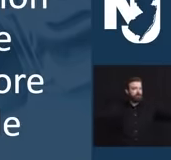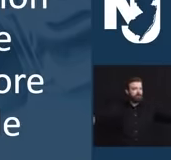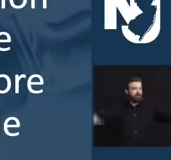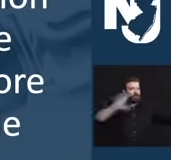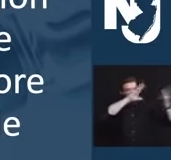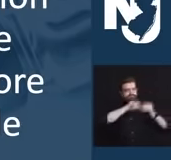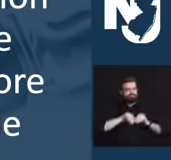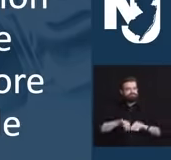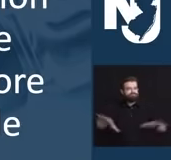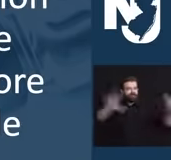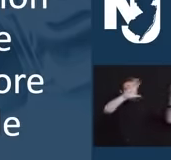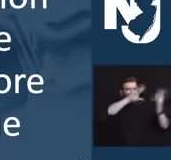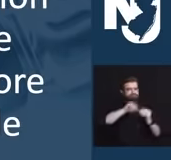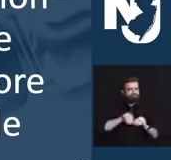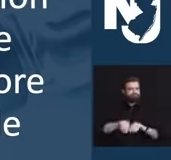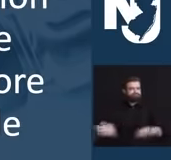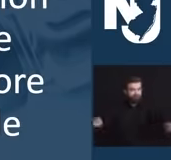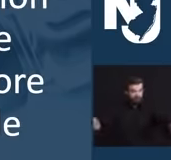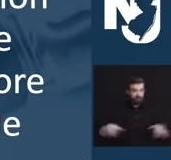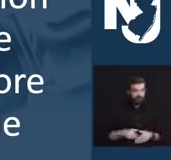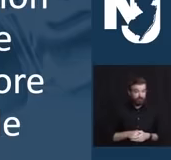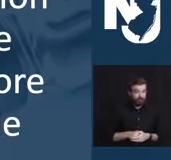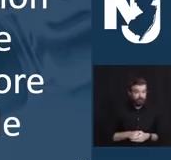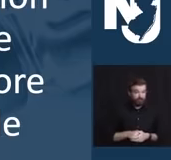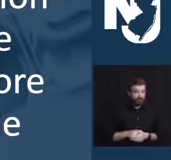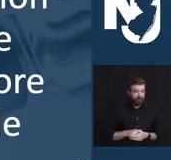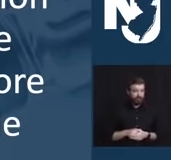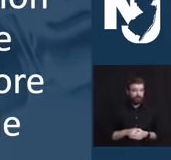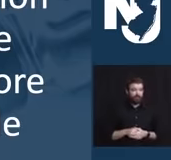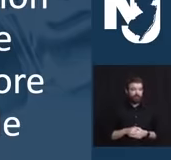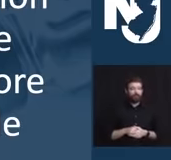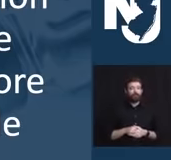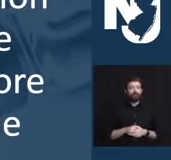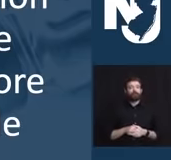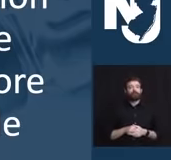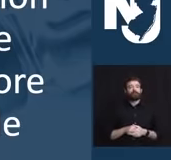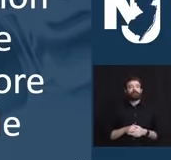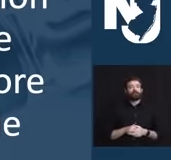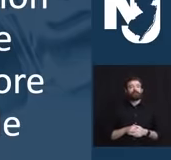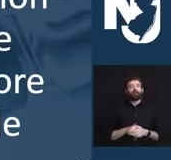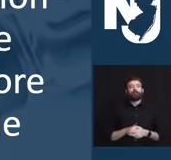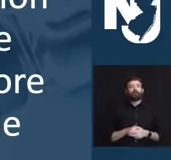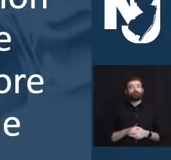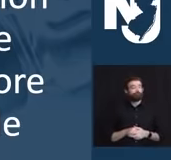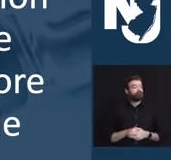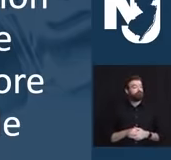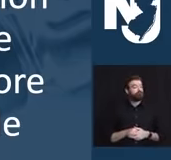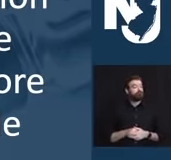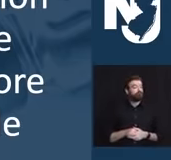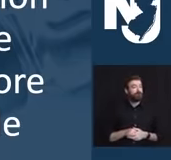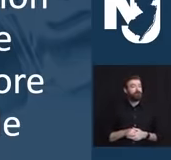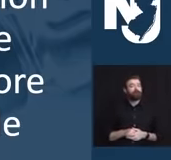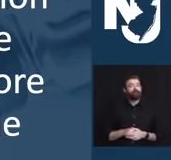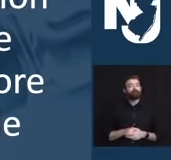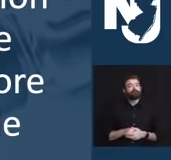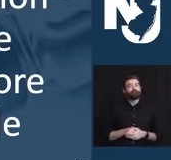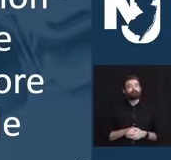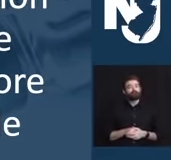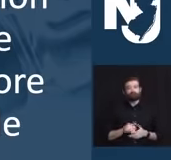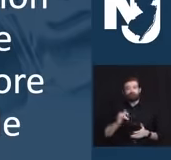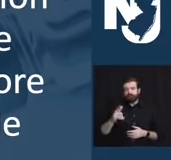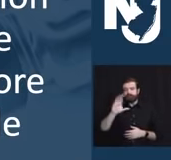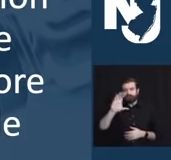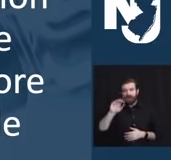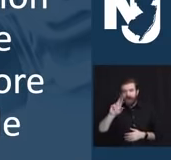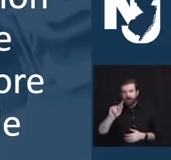happening in their neighborhoods so they can work with us at the state level and with their county partners to focus on